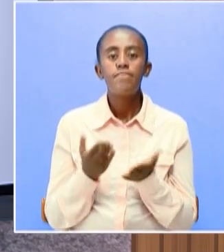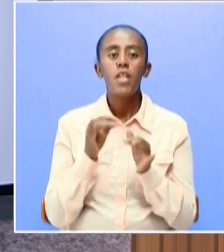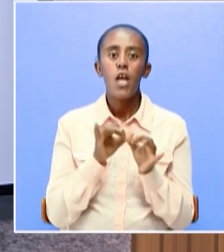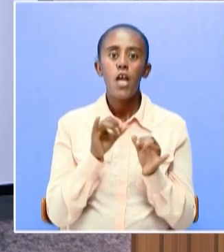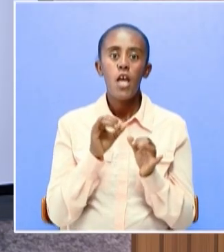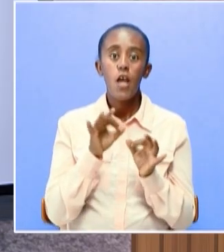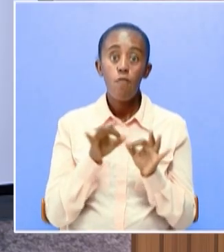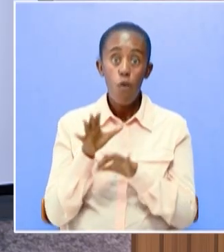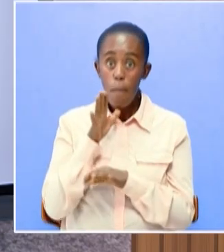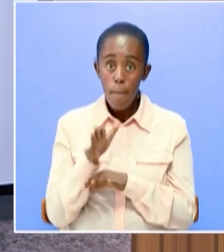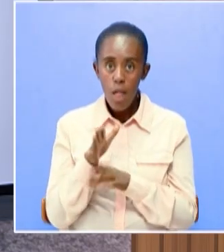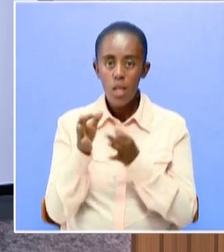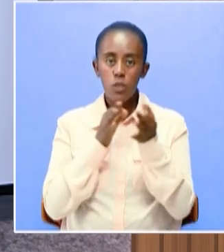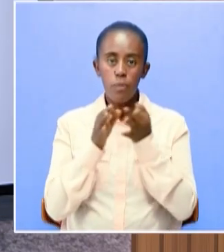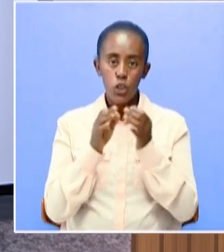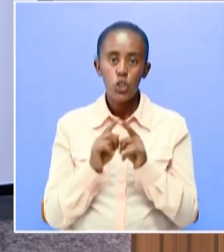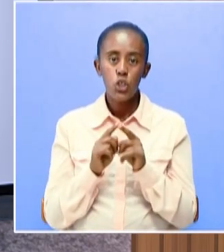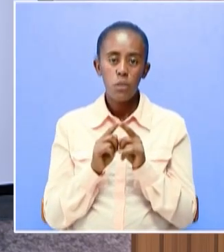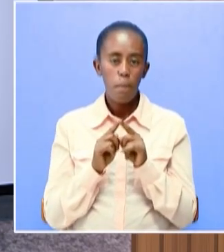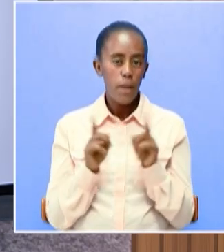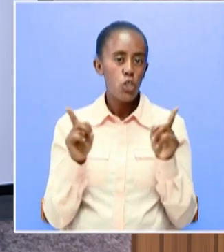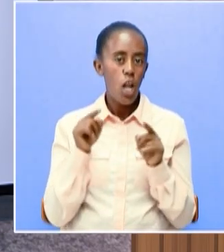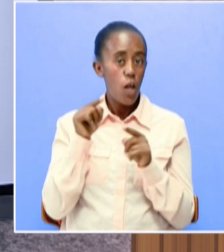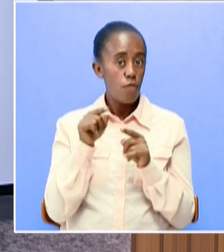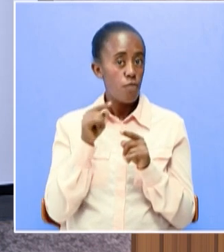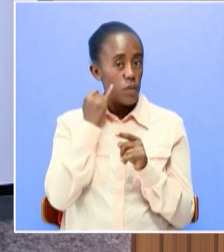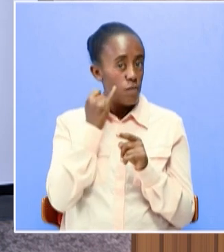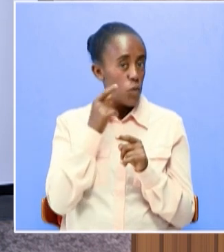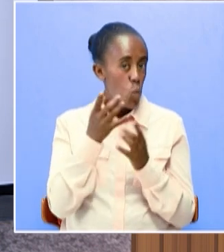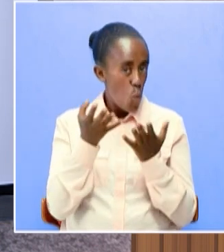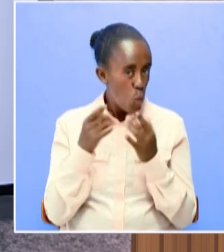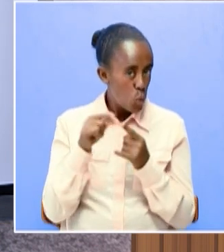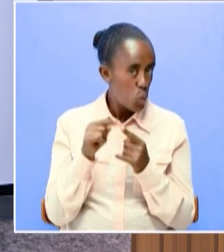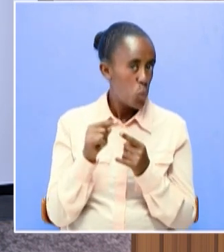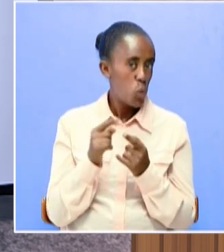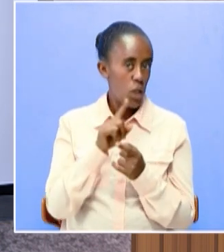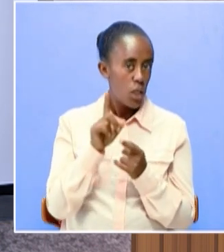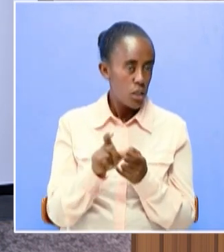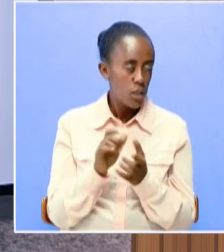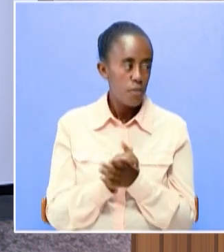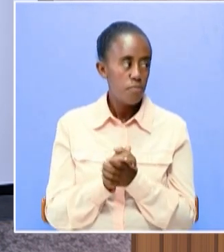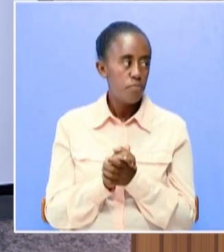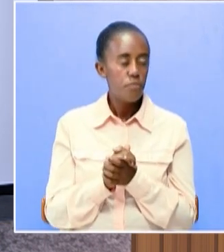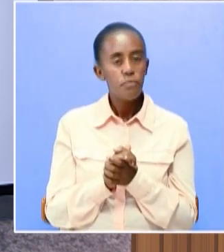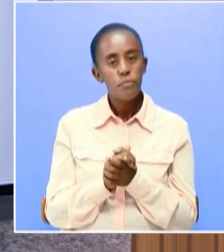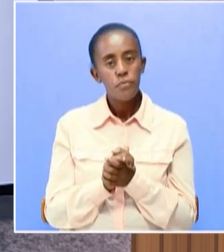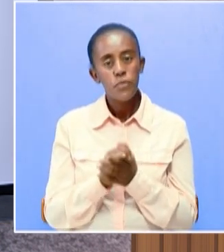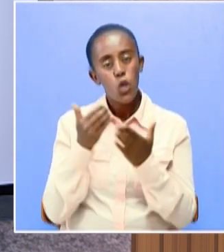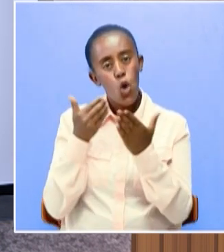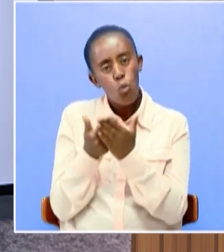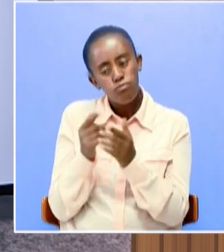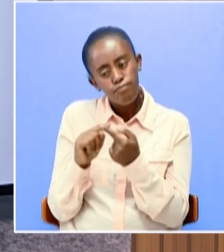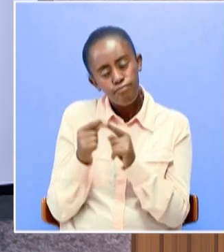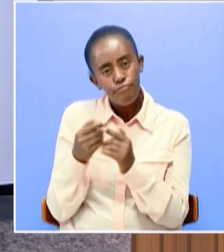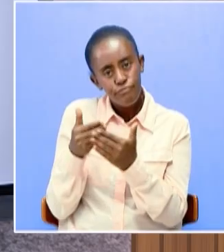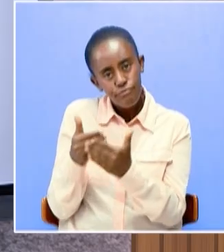informal expressions, especially if you want to ask someone who is related with you. Close relationship. If you